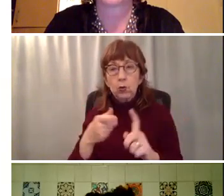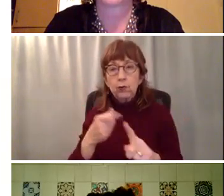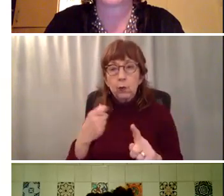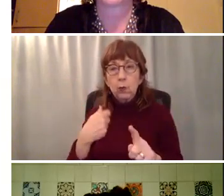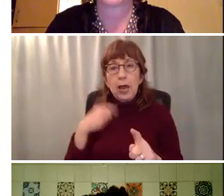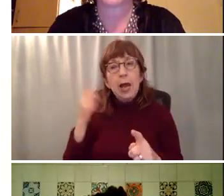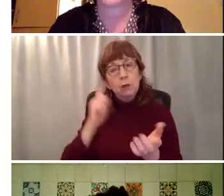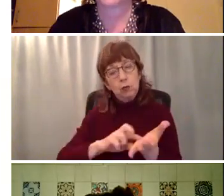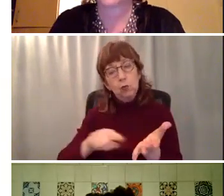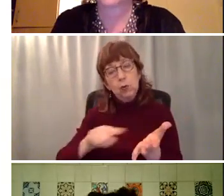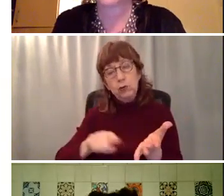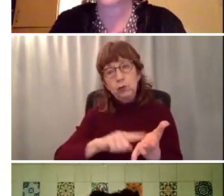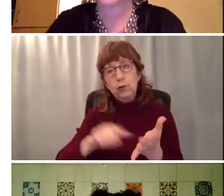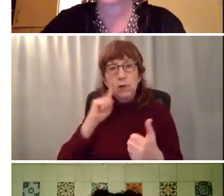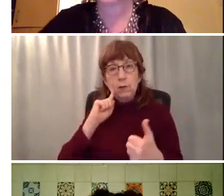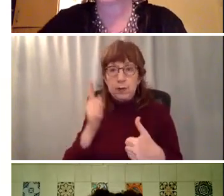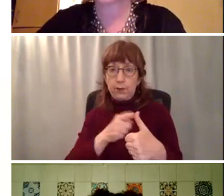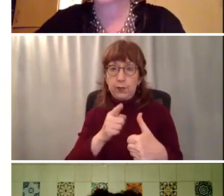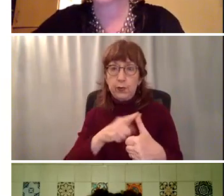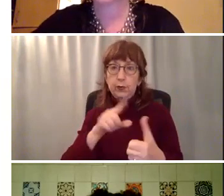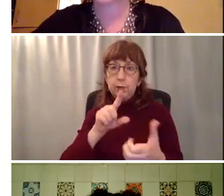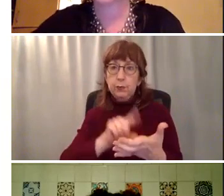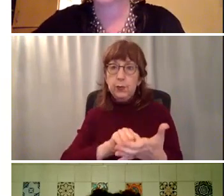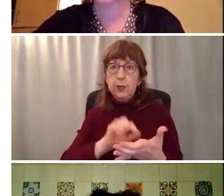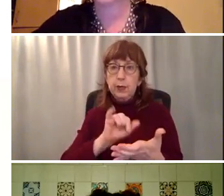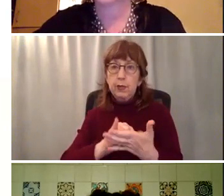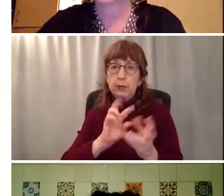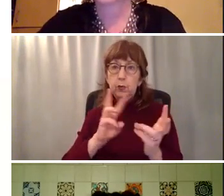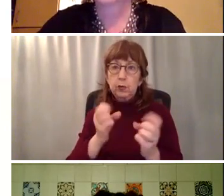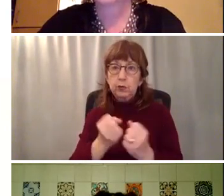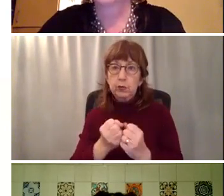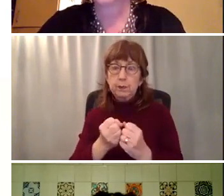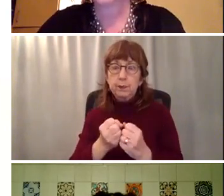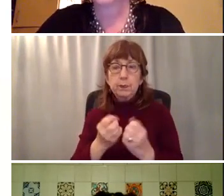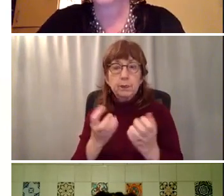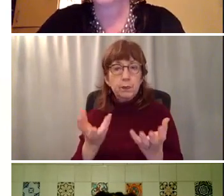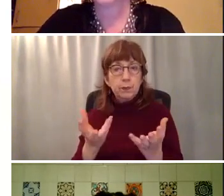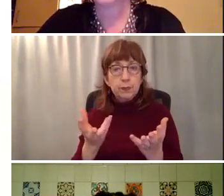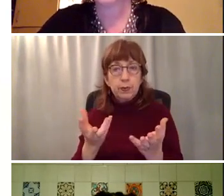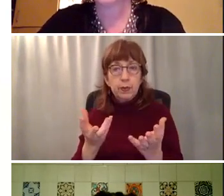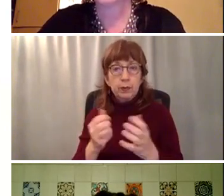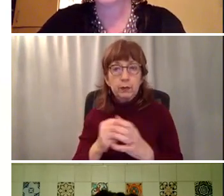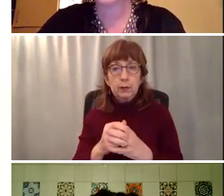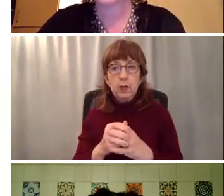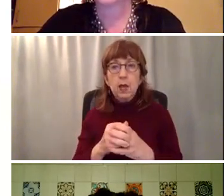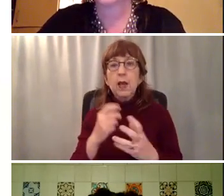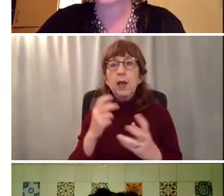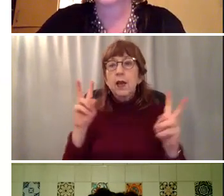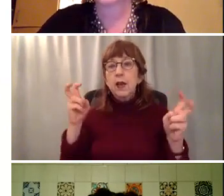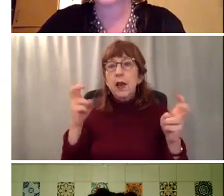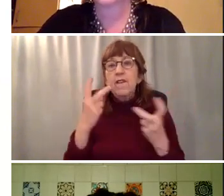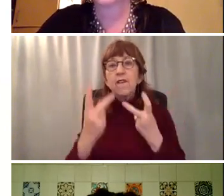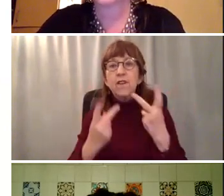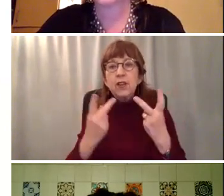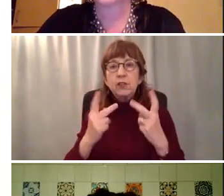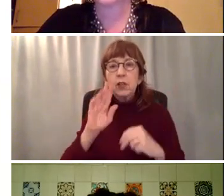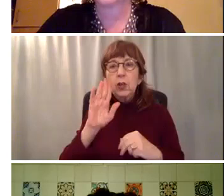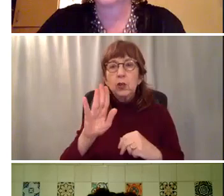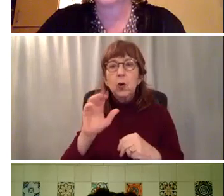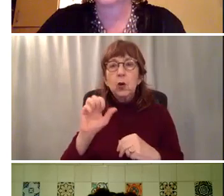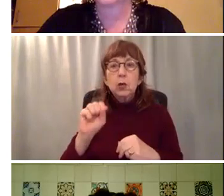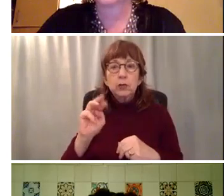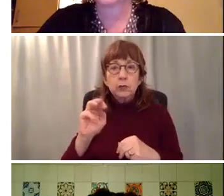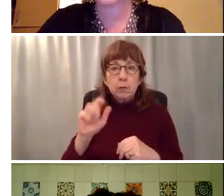was researching for my first print for this workshop, which is the, "Visit your small madness upon me, I